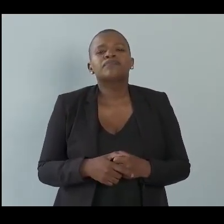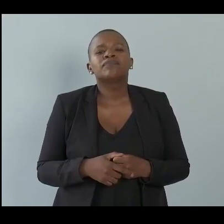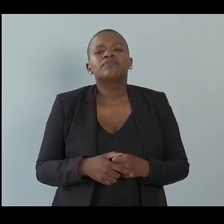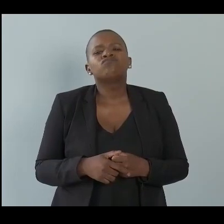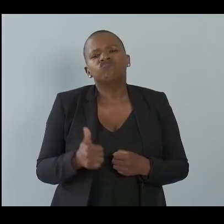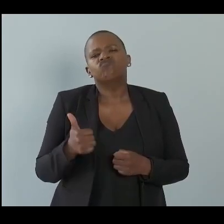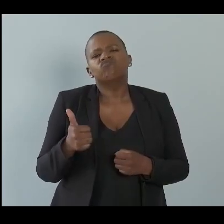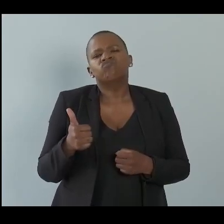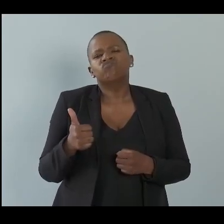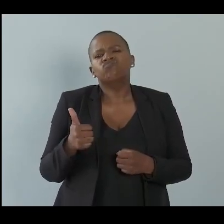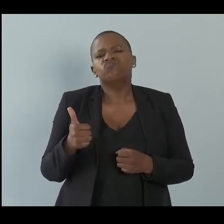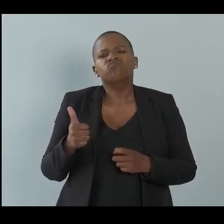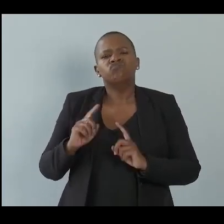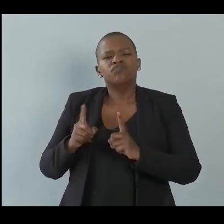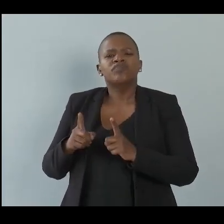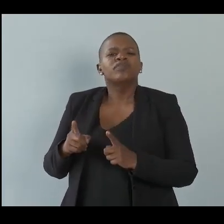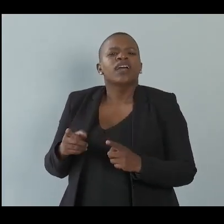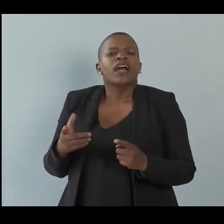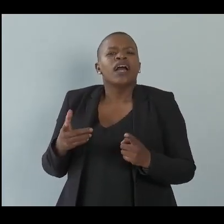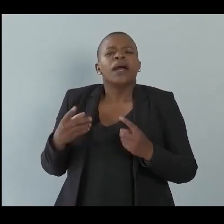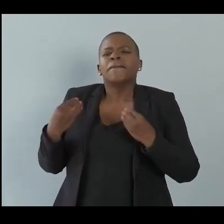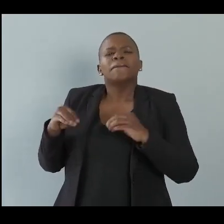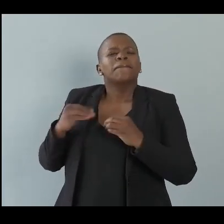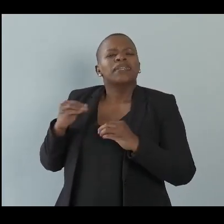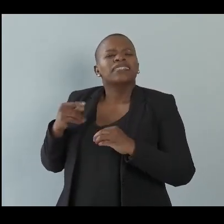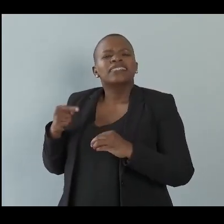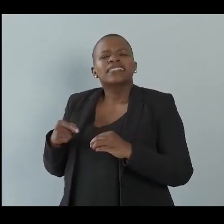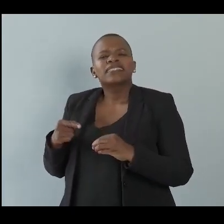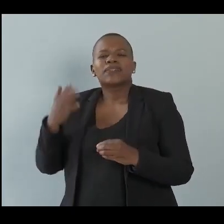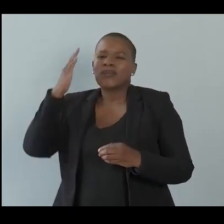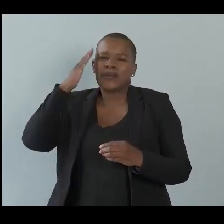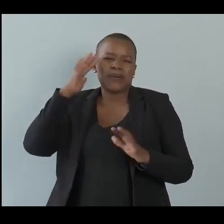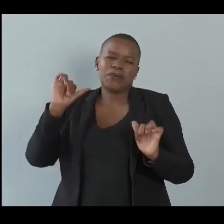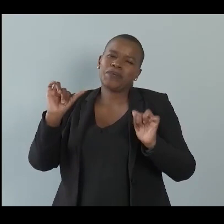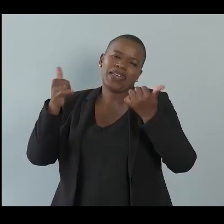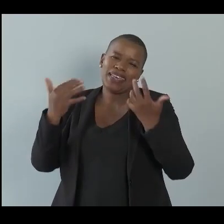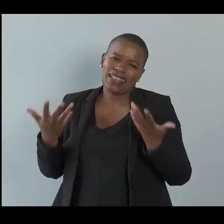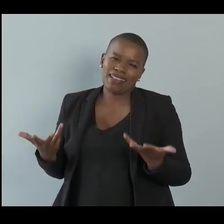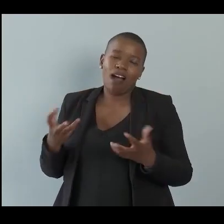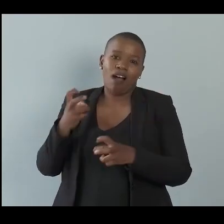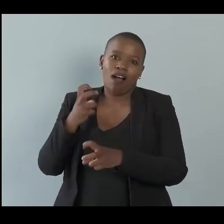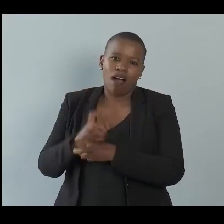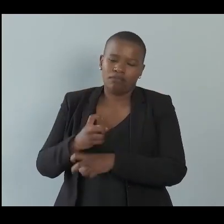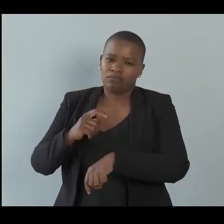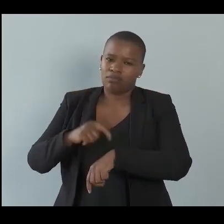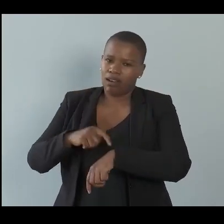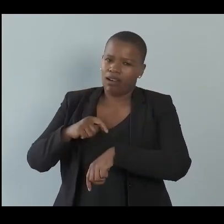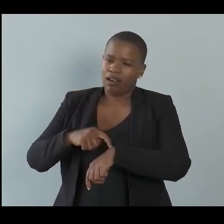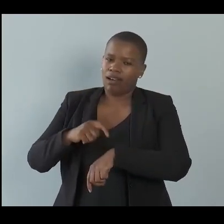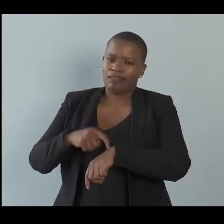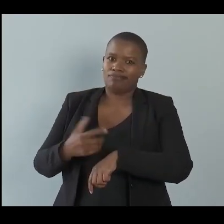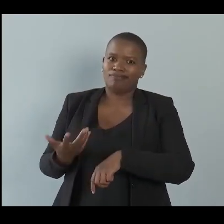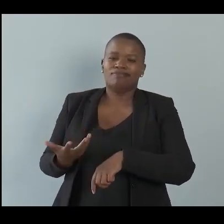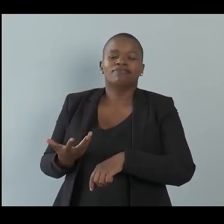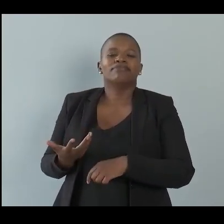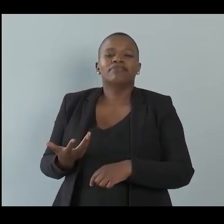mean, the business, I think it's well known that Netstar went through a very difficult time in the second half of the prior year. And